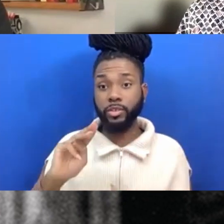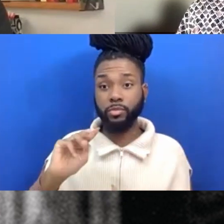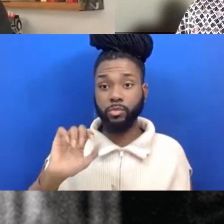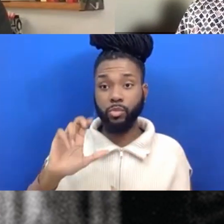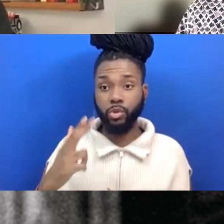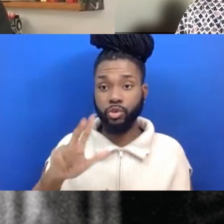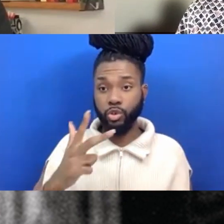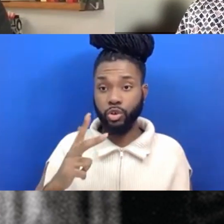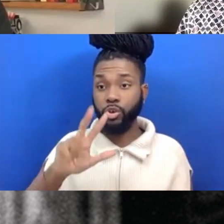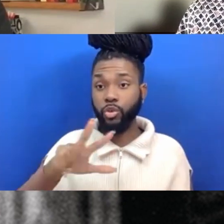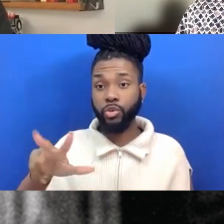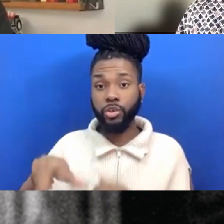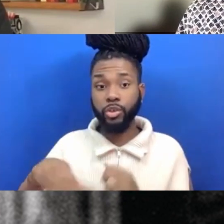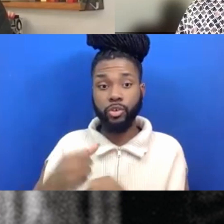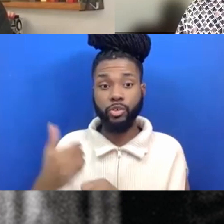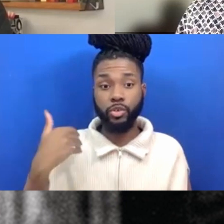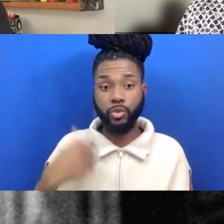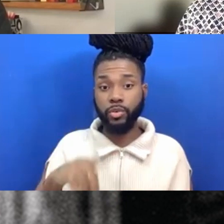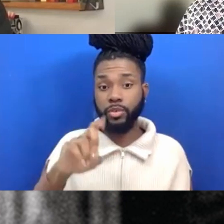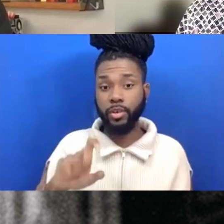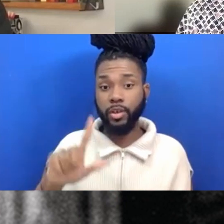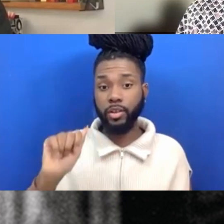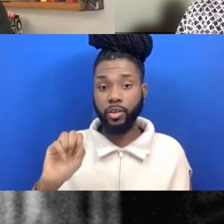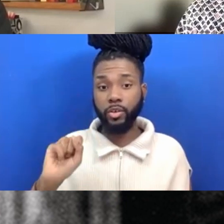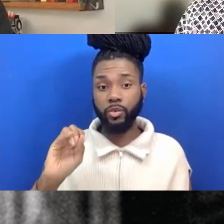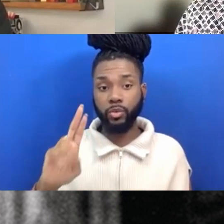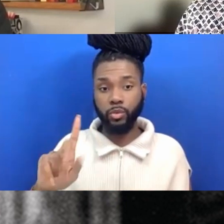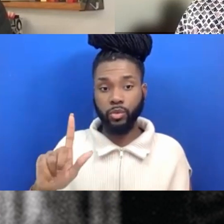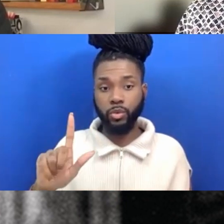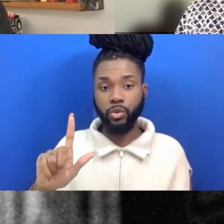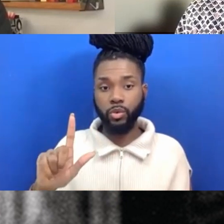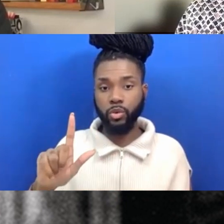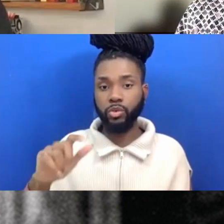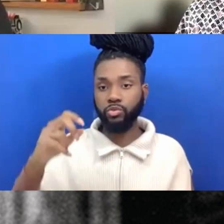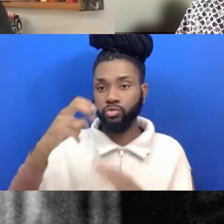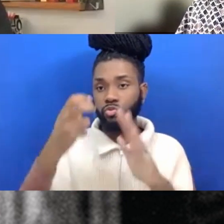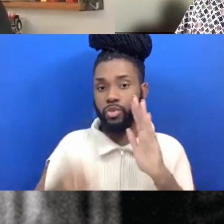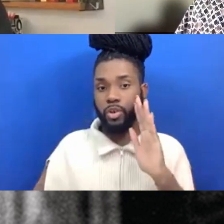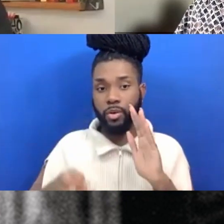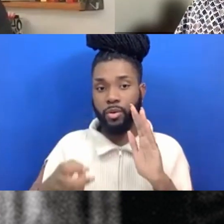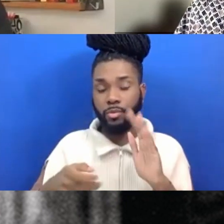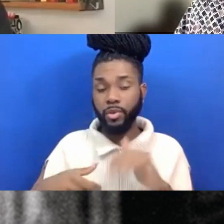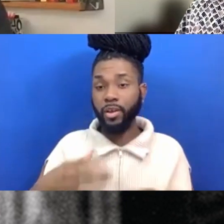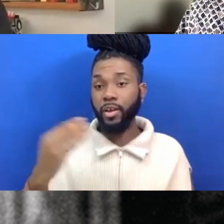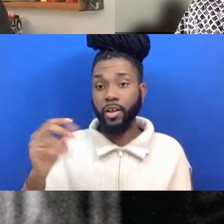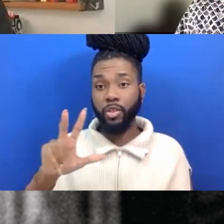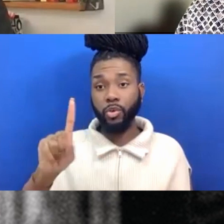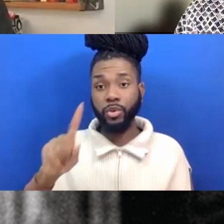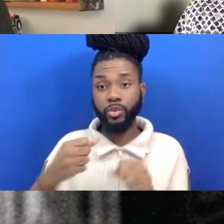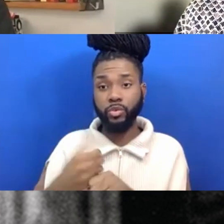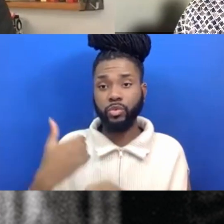years ago, De La Soul dropped 3 feet high and rising. And 31 years ago, Rodney King was